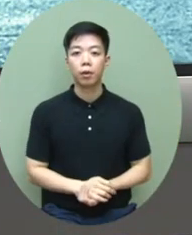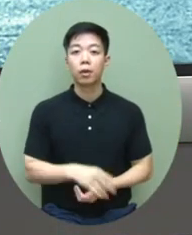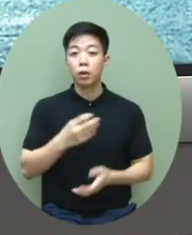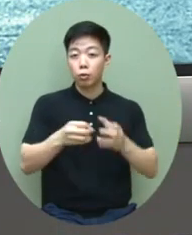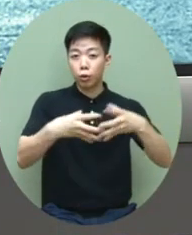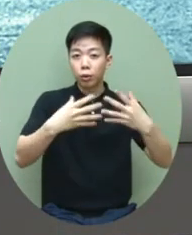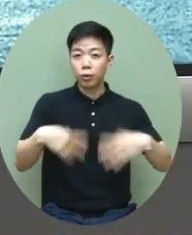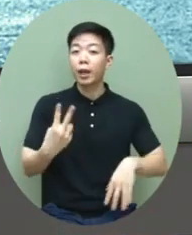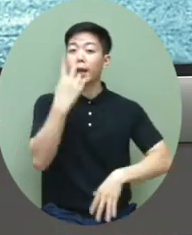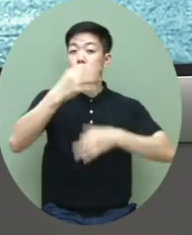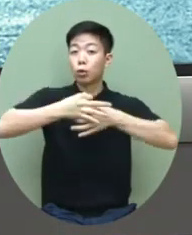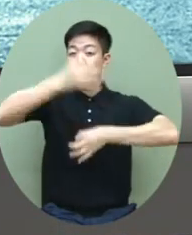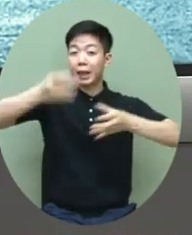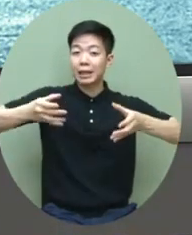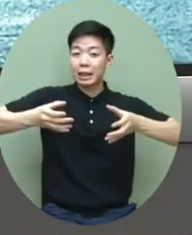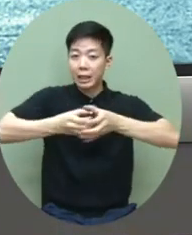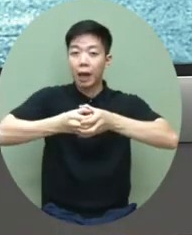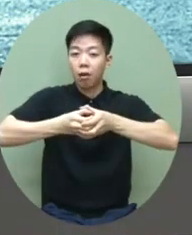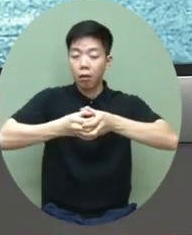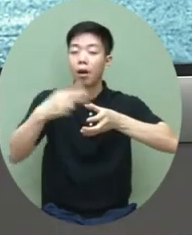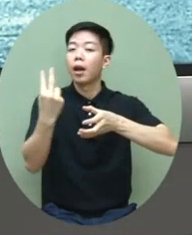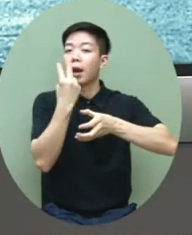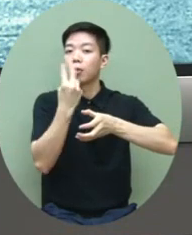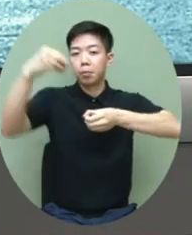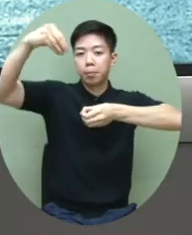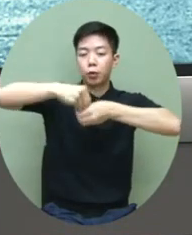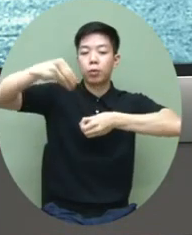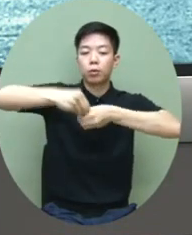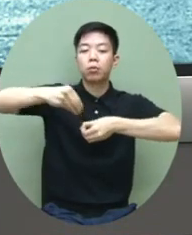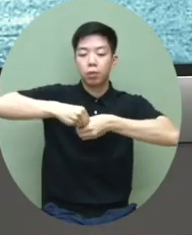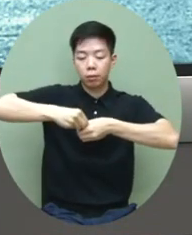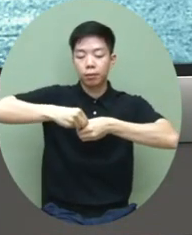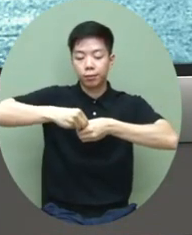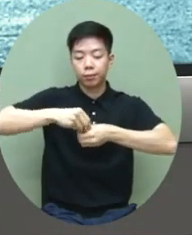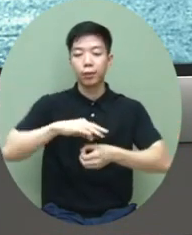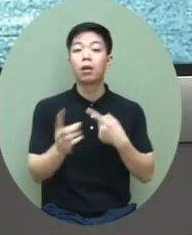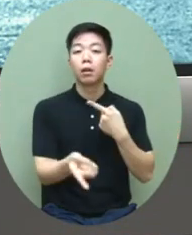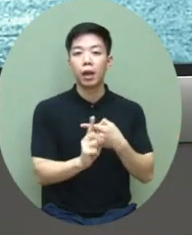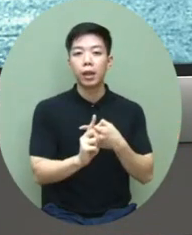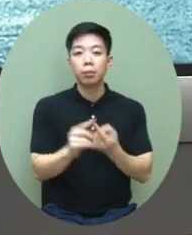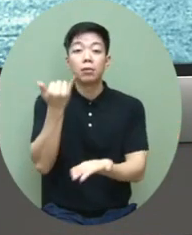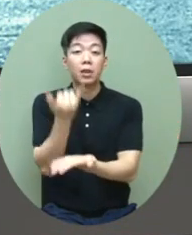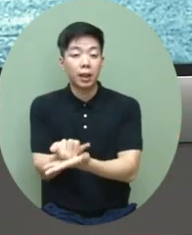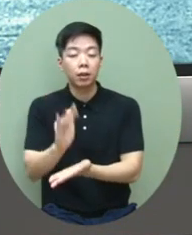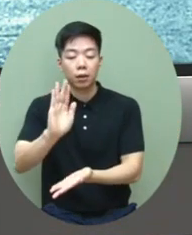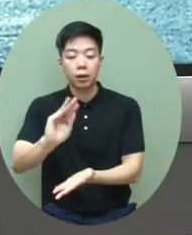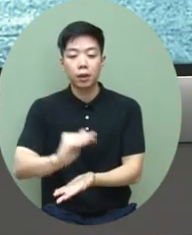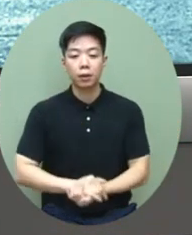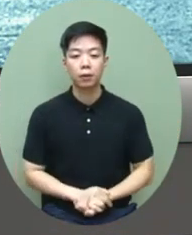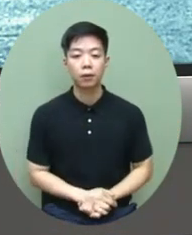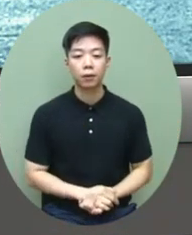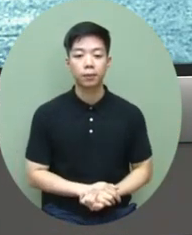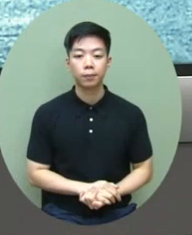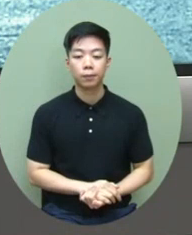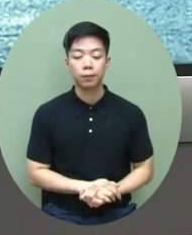which can be a life-threatening situation. And the pediatrician want to appeal